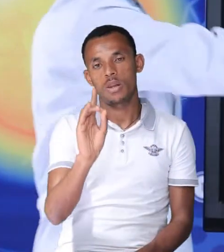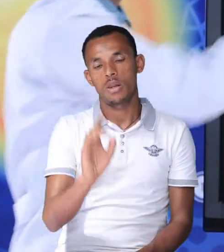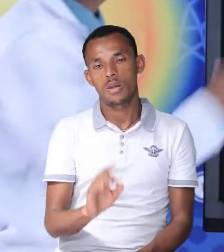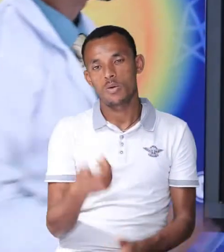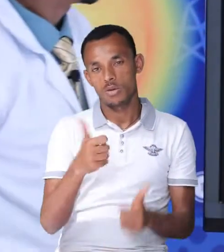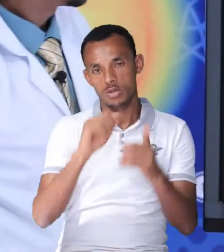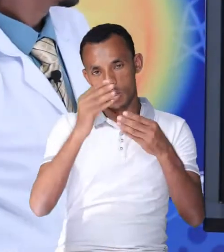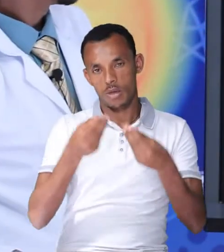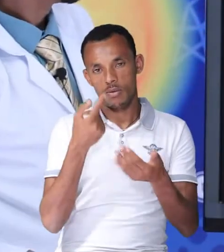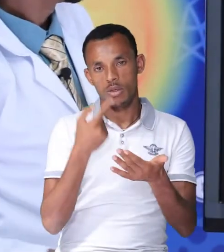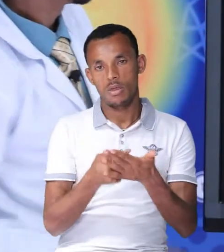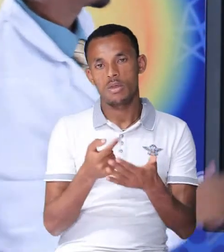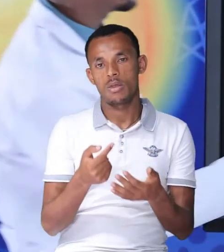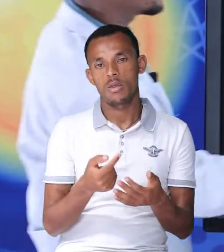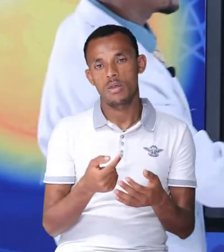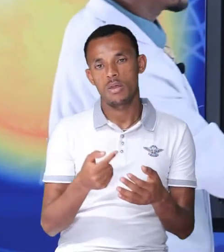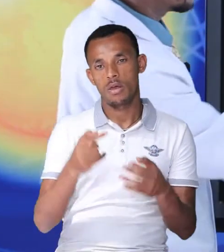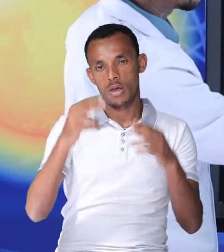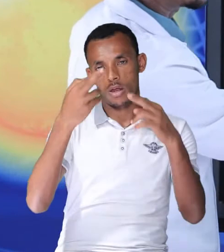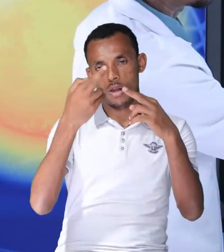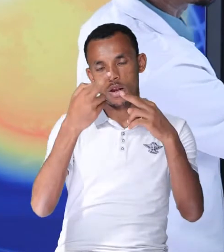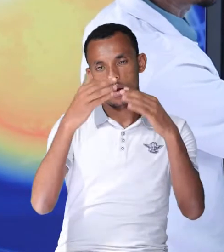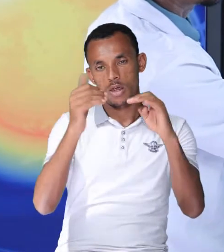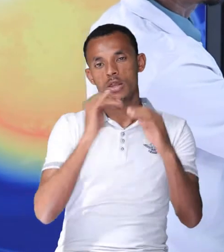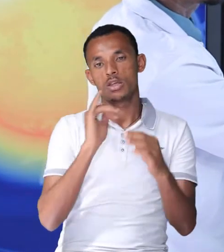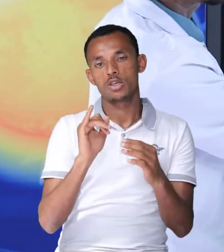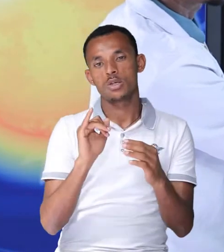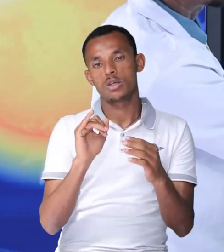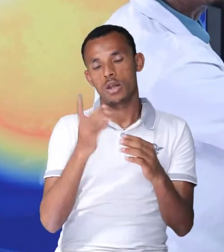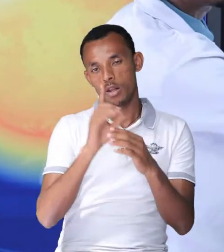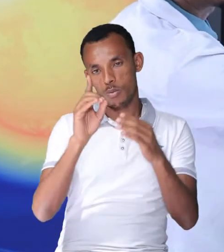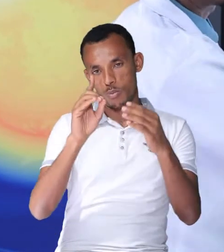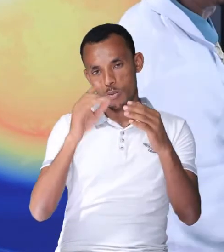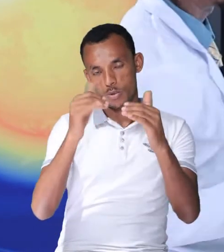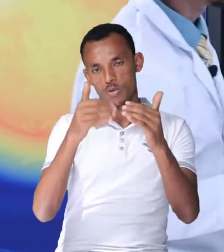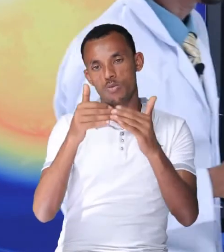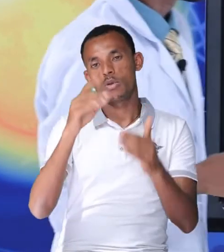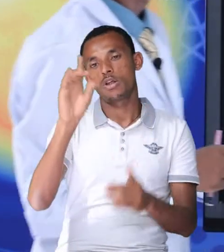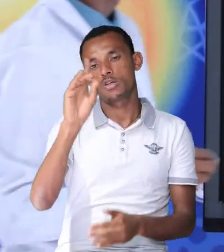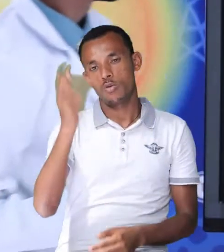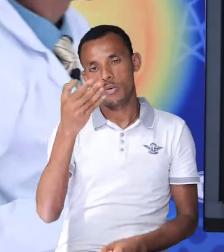which is given here. So rate is inversely proportional to density, the square root of density or mass.